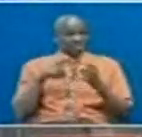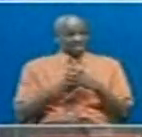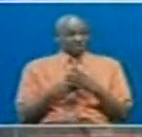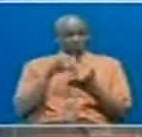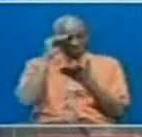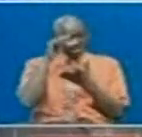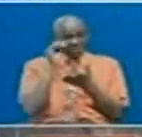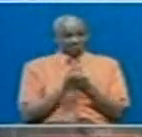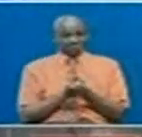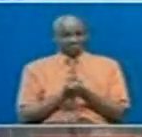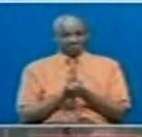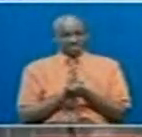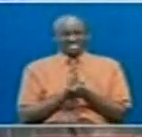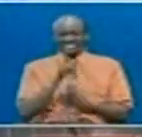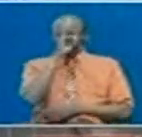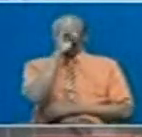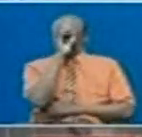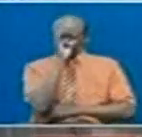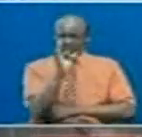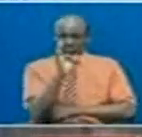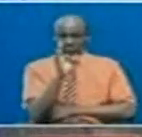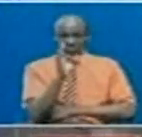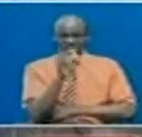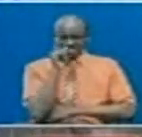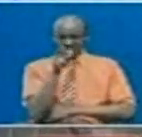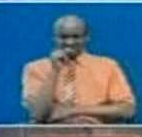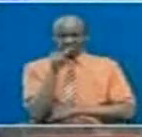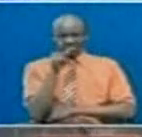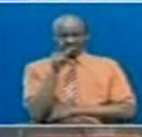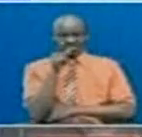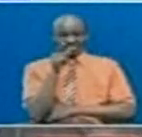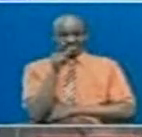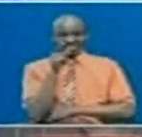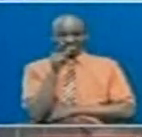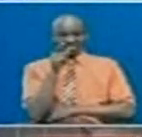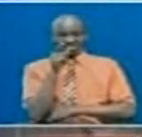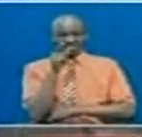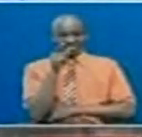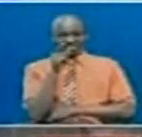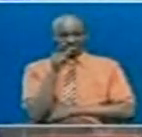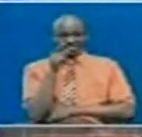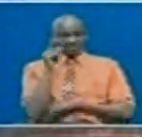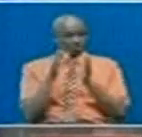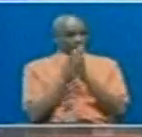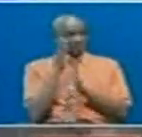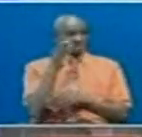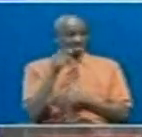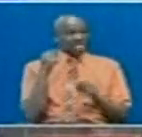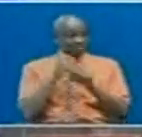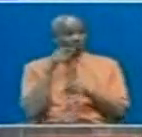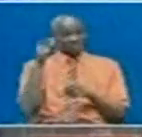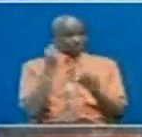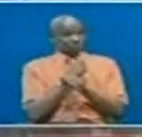study very seriously this phenomenon that we have. And if we don't study and understand